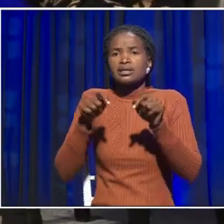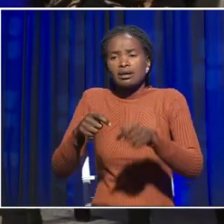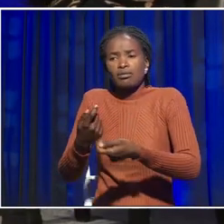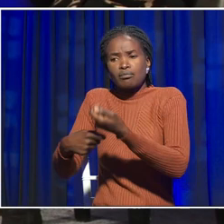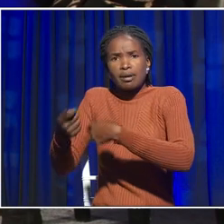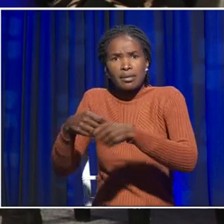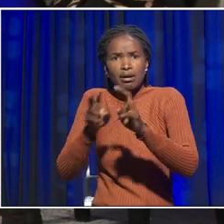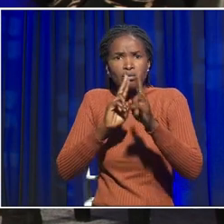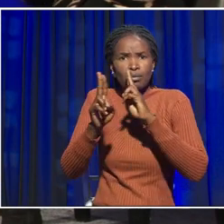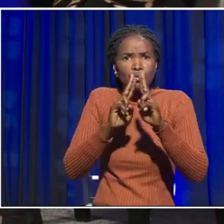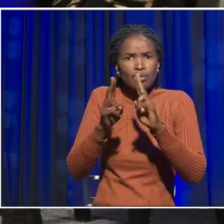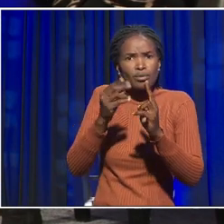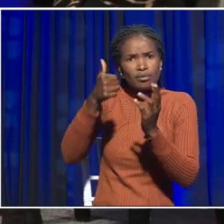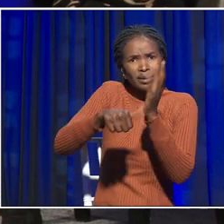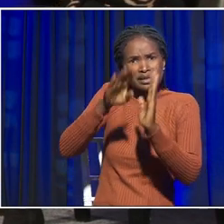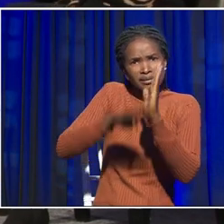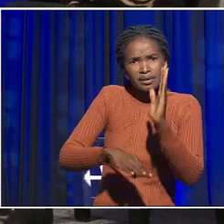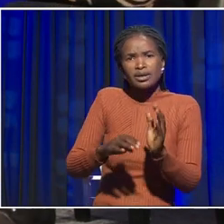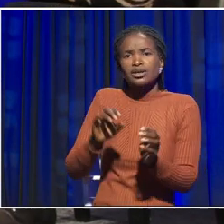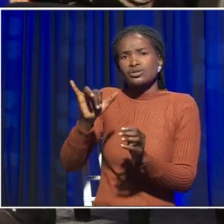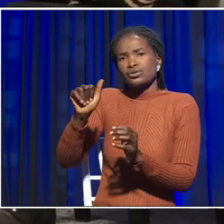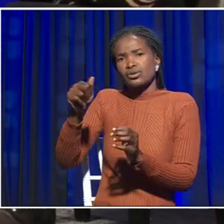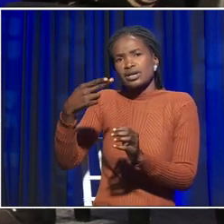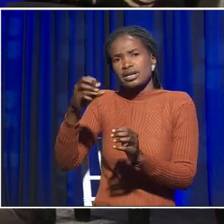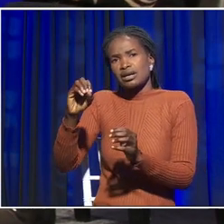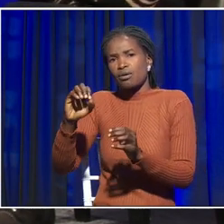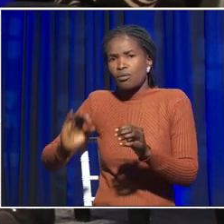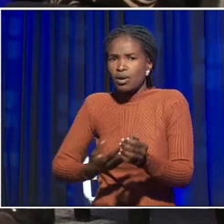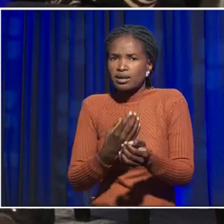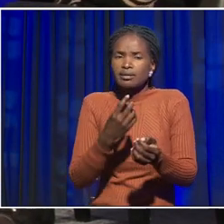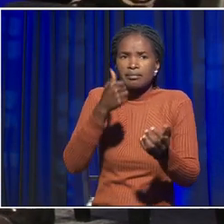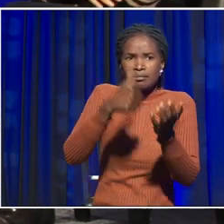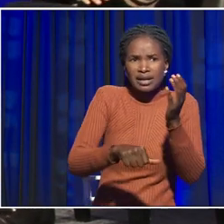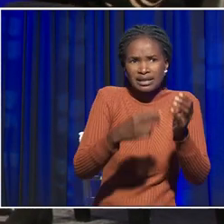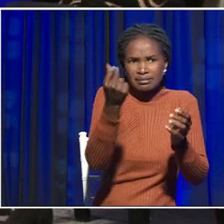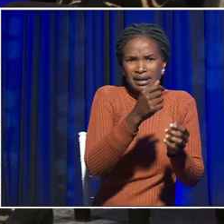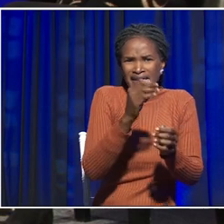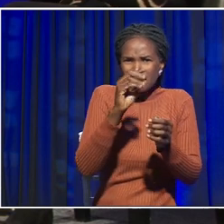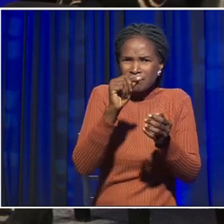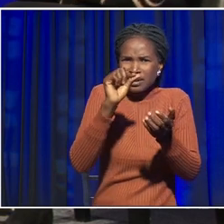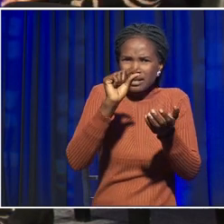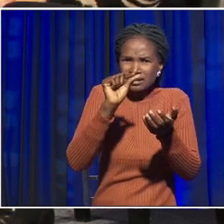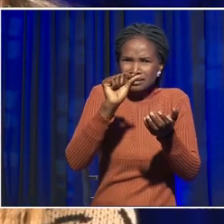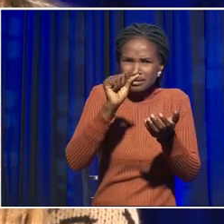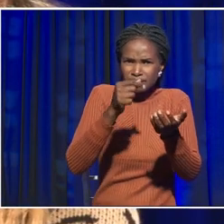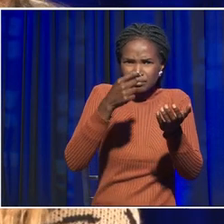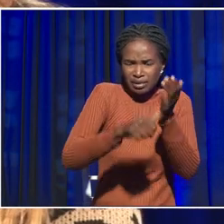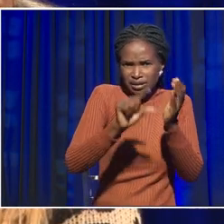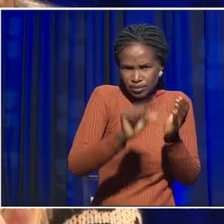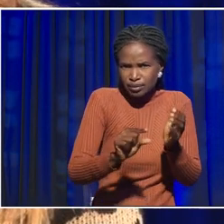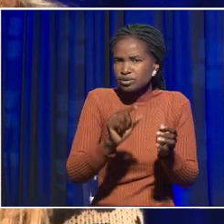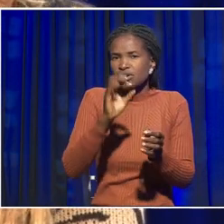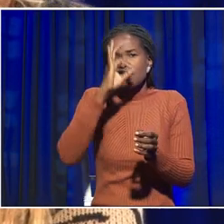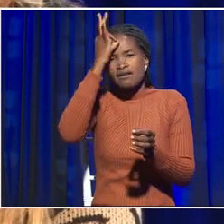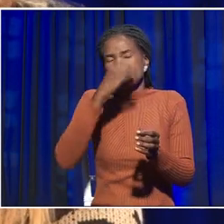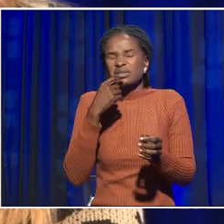They tried to get Facebook for a lower price and Facebook bailed back and said, you know what, we're not interested anymore. And that's